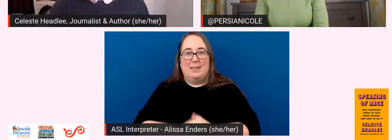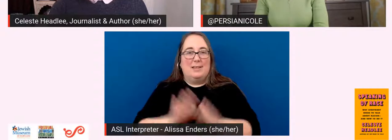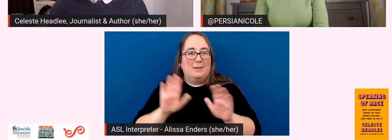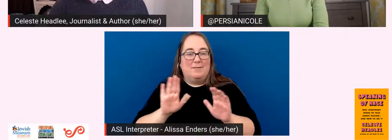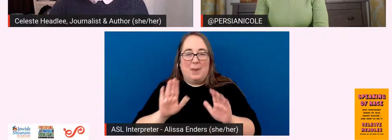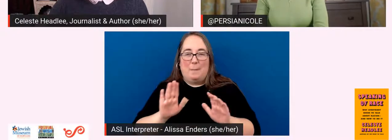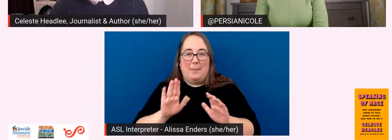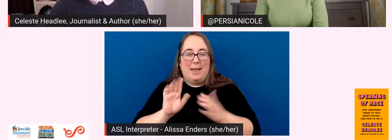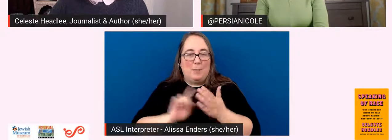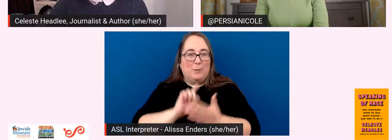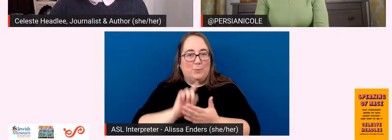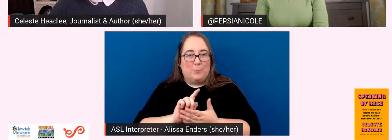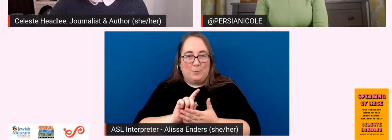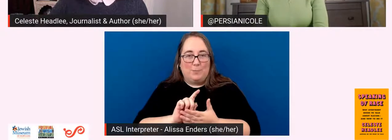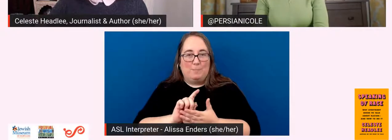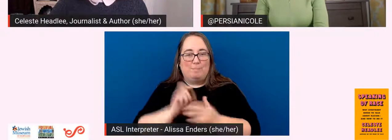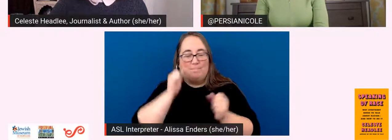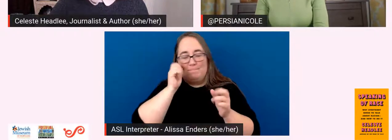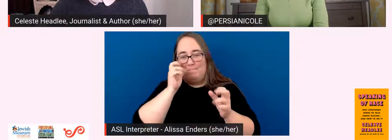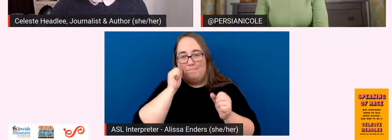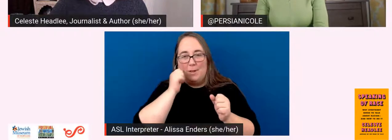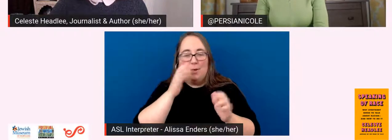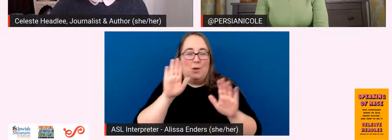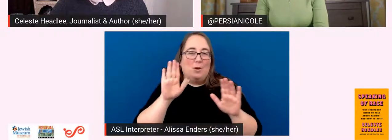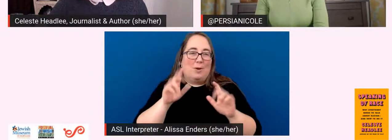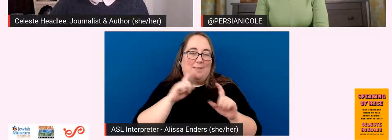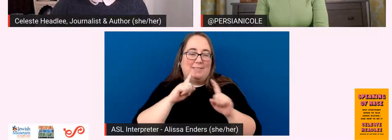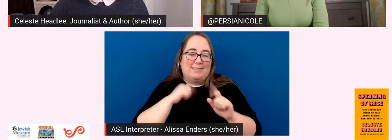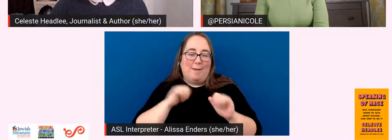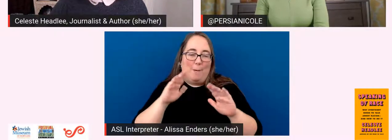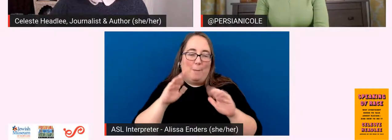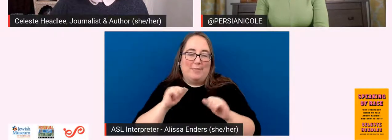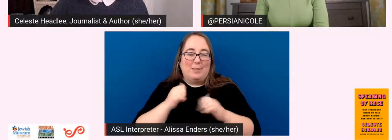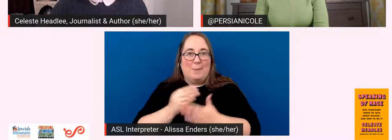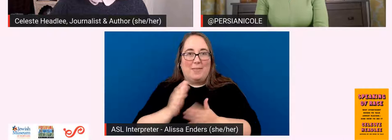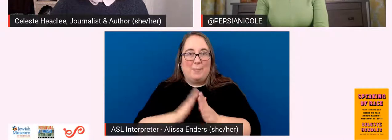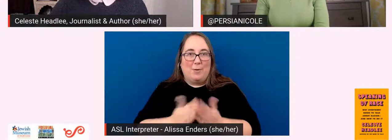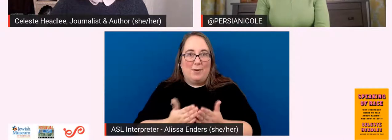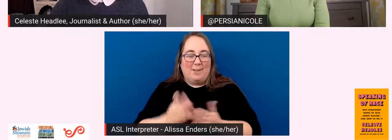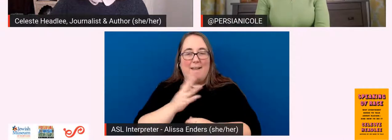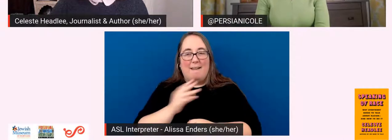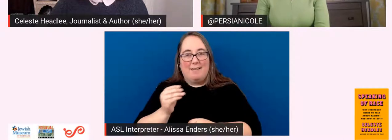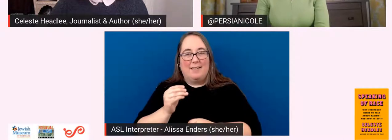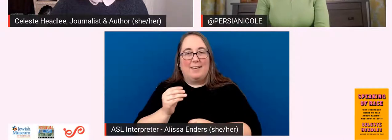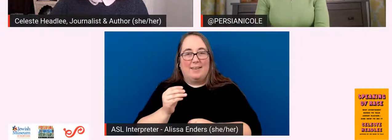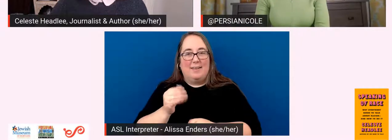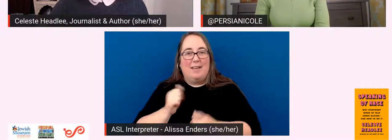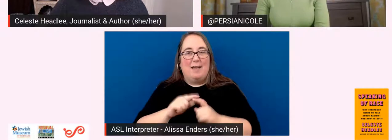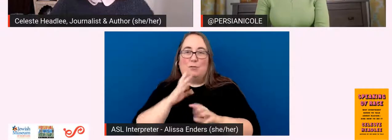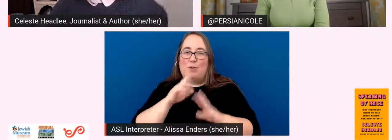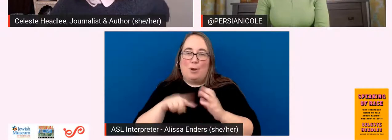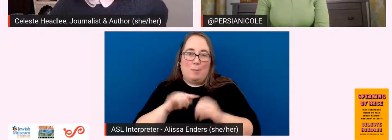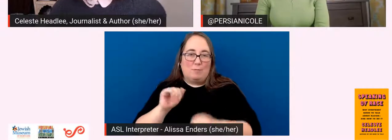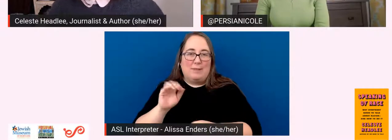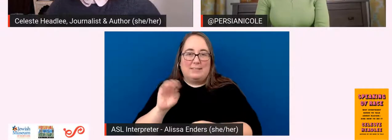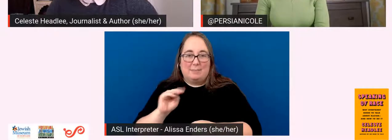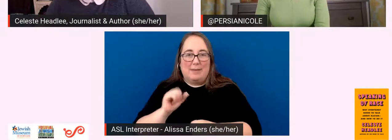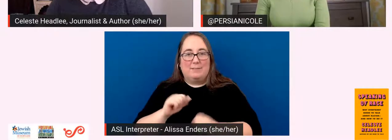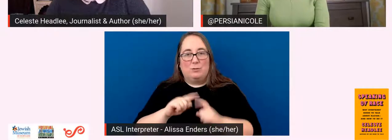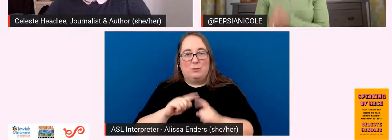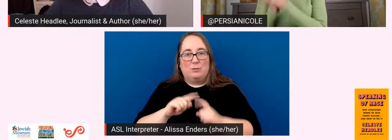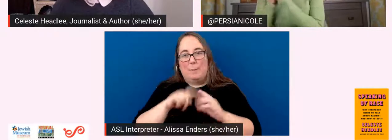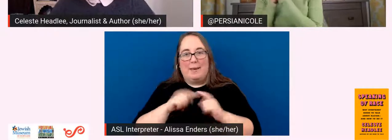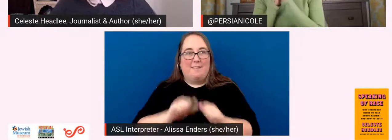phenomenal, eye-opening, much-needed conversation. I hope that you get the book. And we have to speak about racism, and we have to speak about it